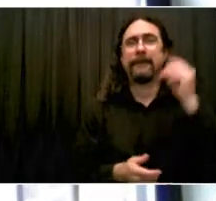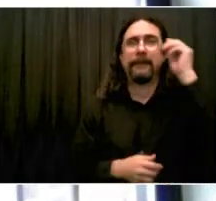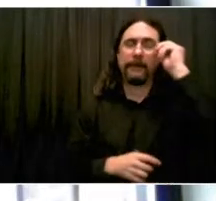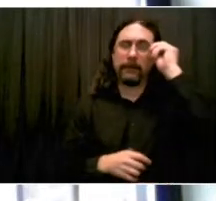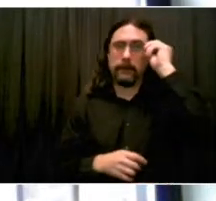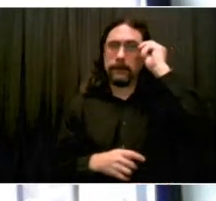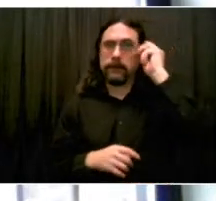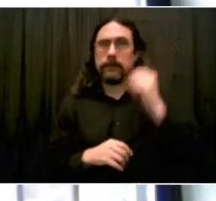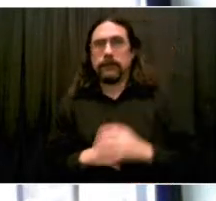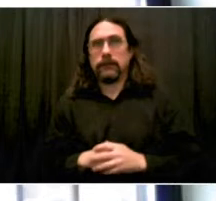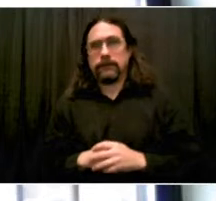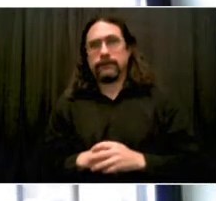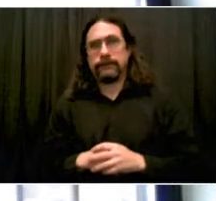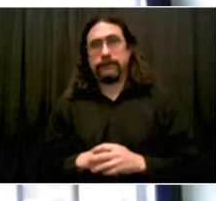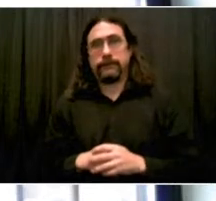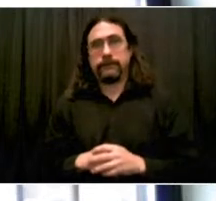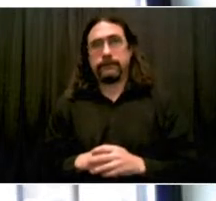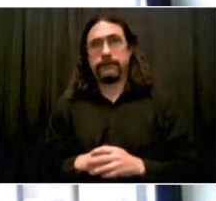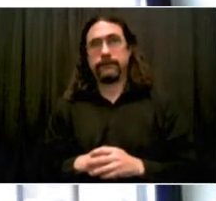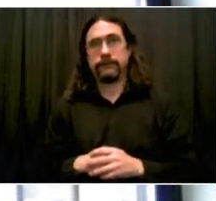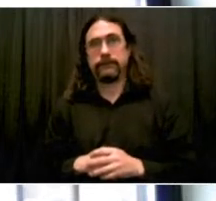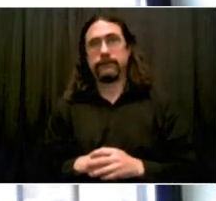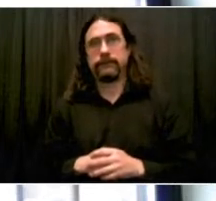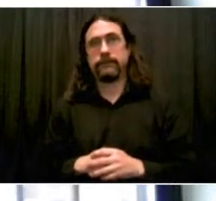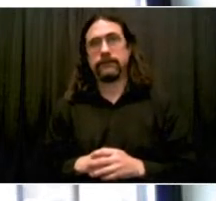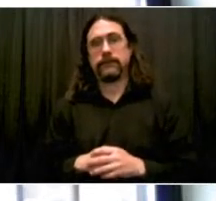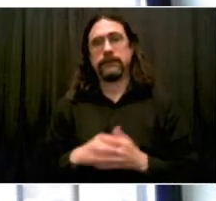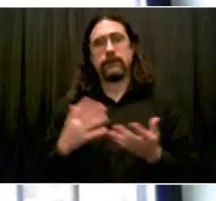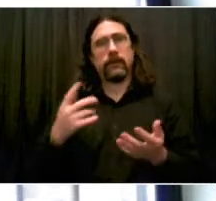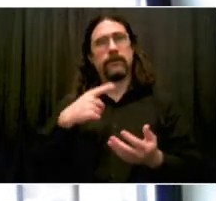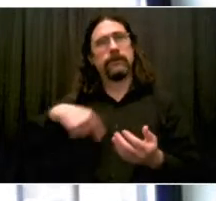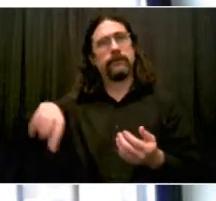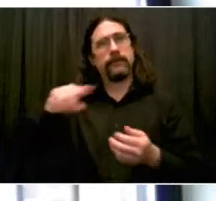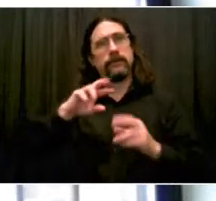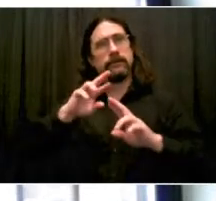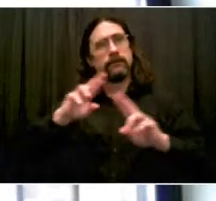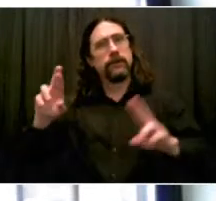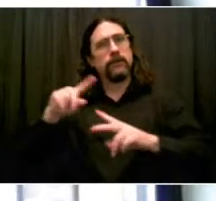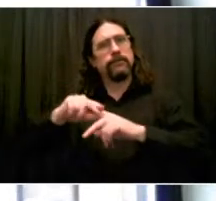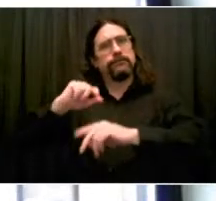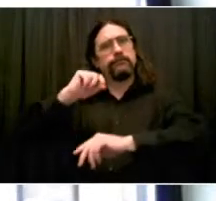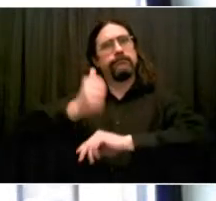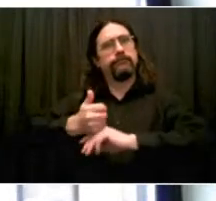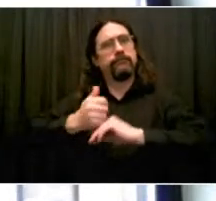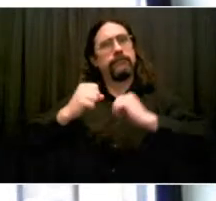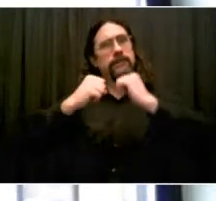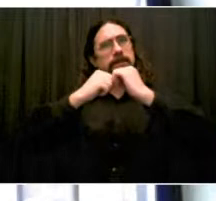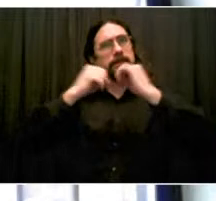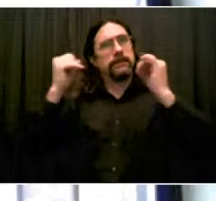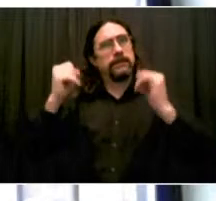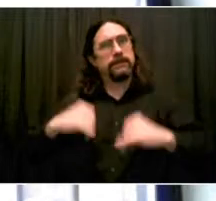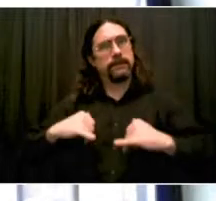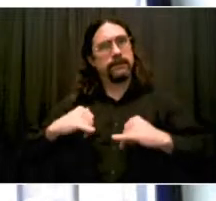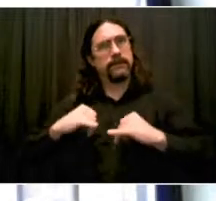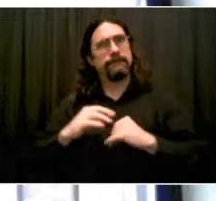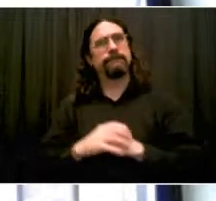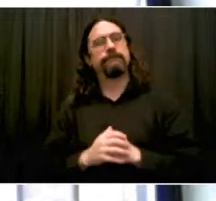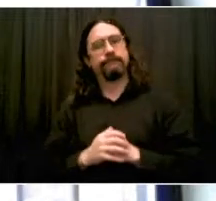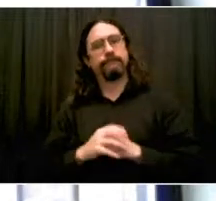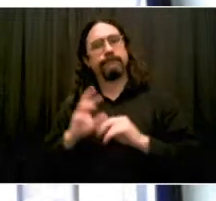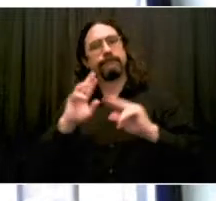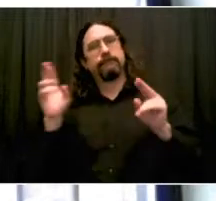leading us in the right path. And so I thank you and congratulations. And again, First Lady